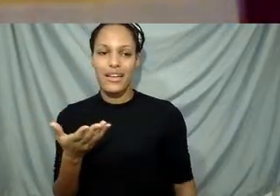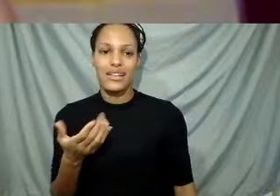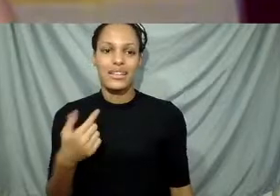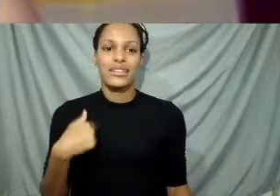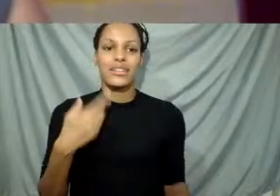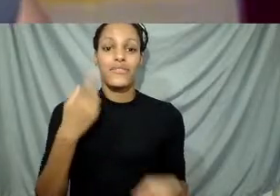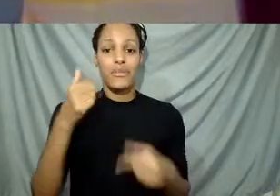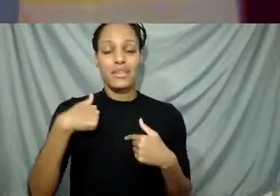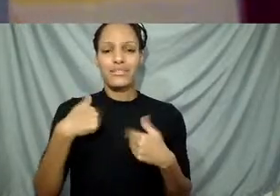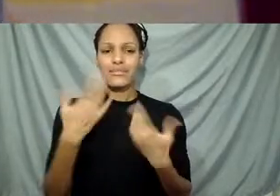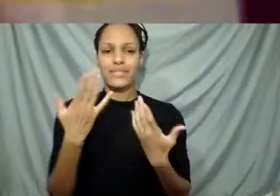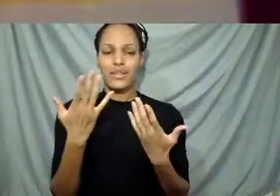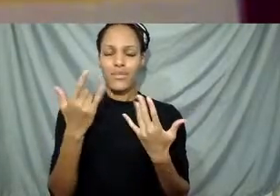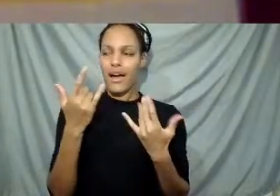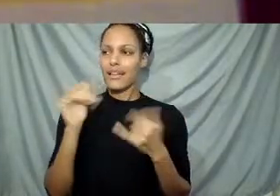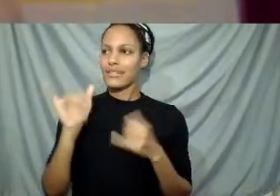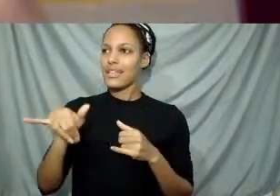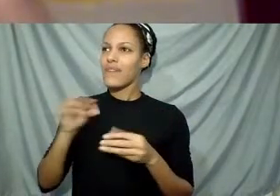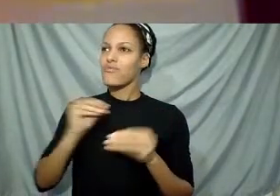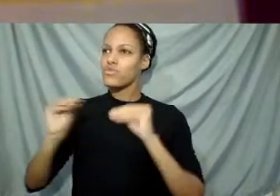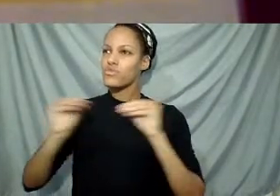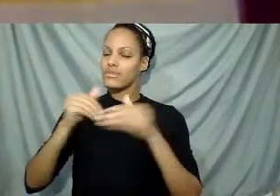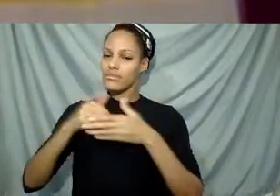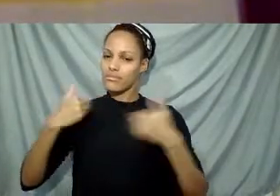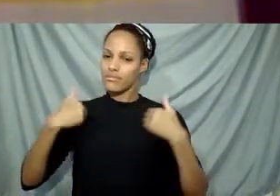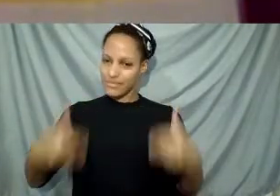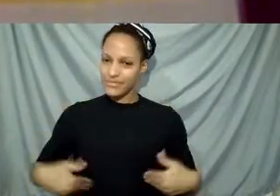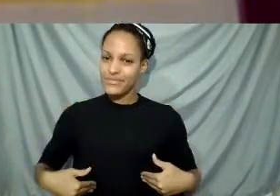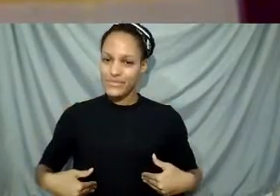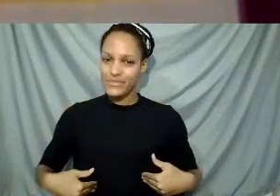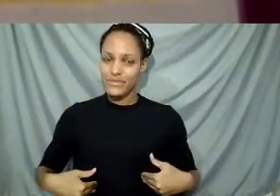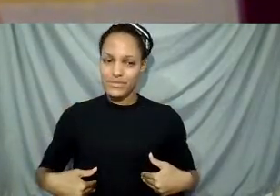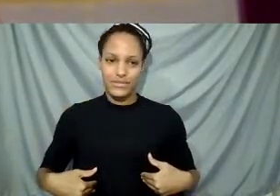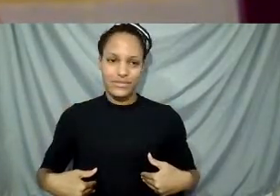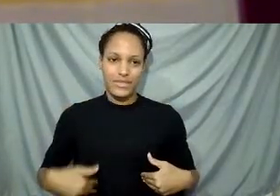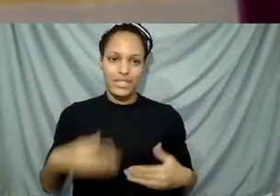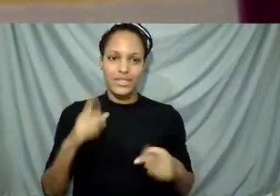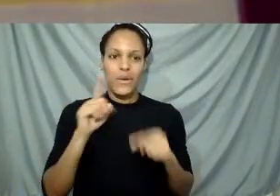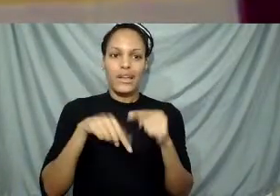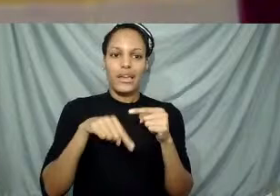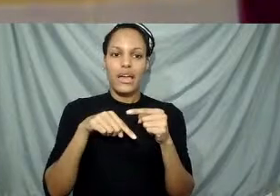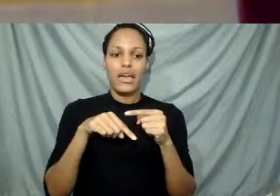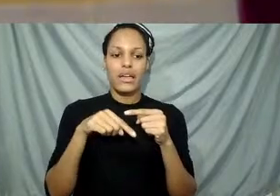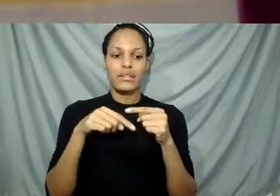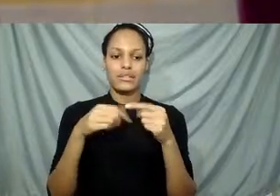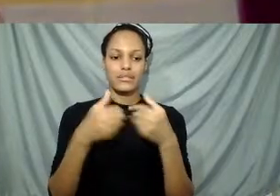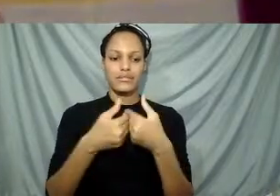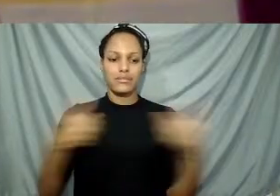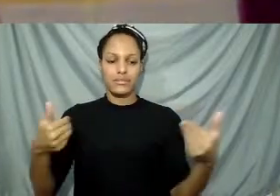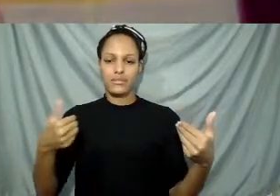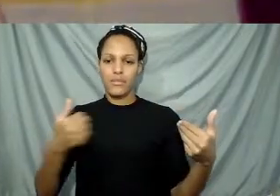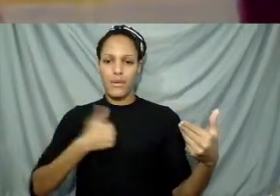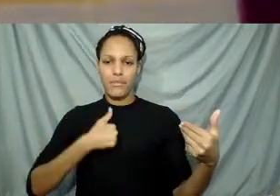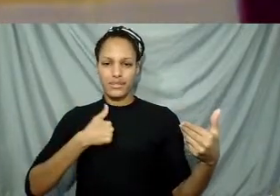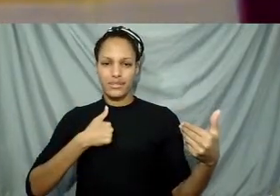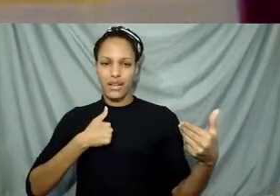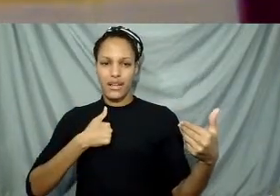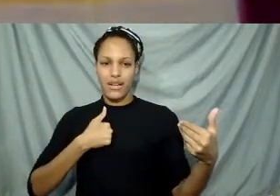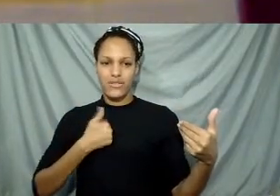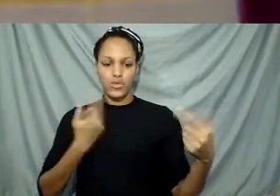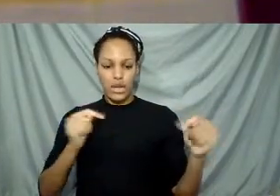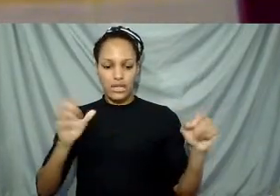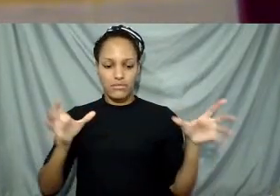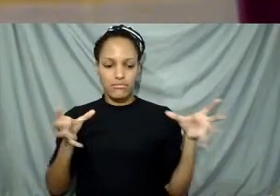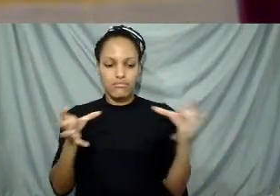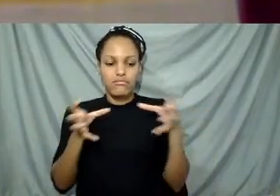is it in my body? So now no longer segregating the self and being a whole person, bringing my